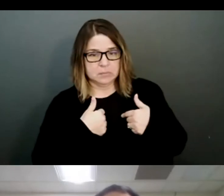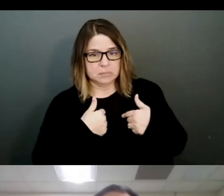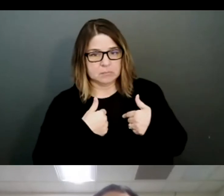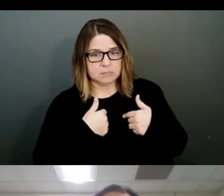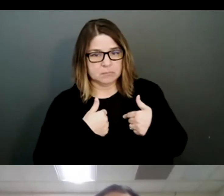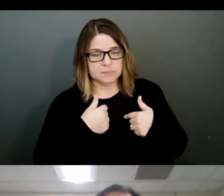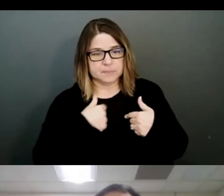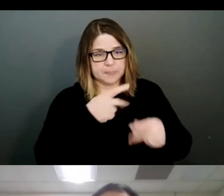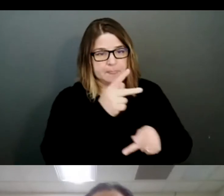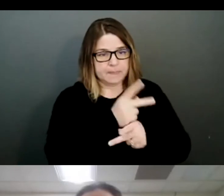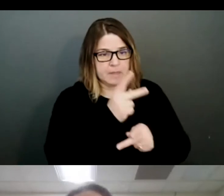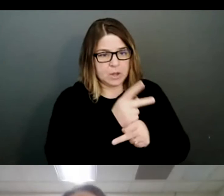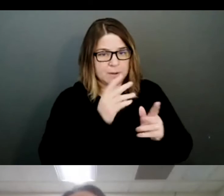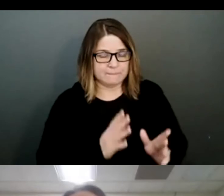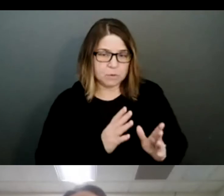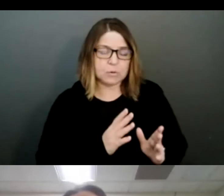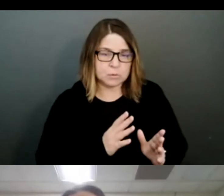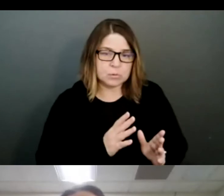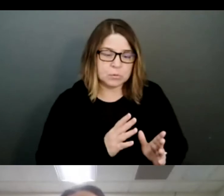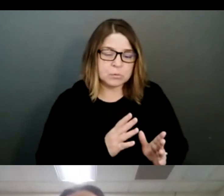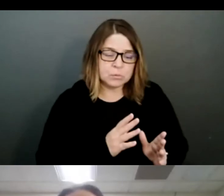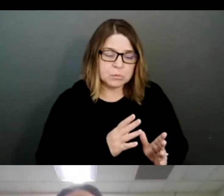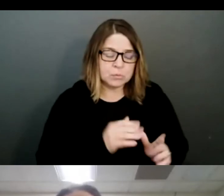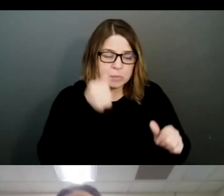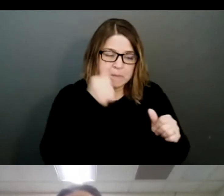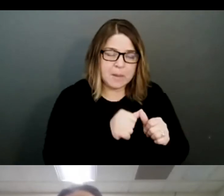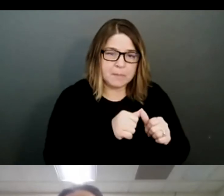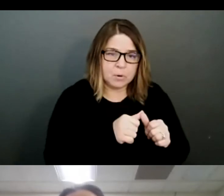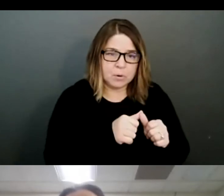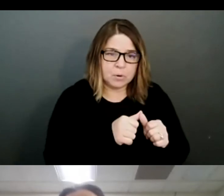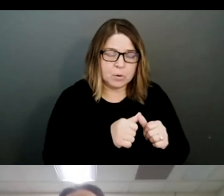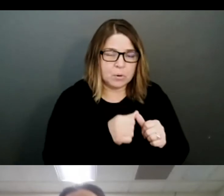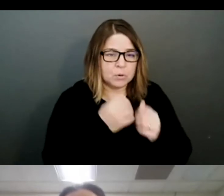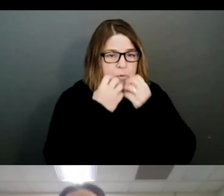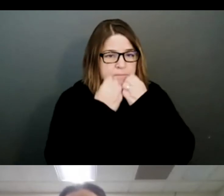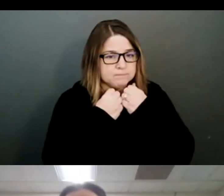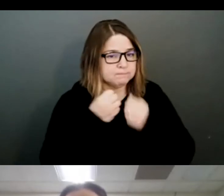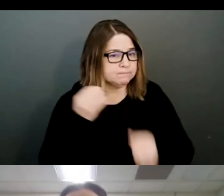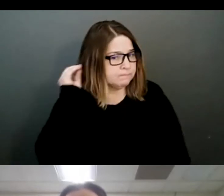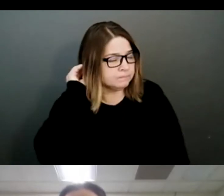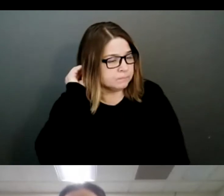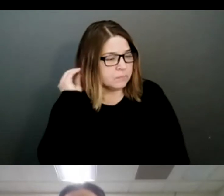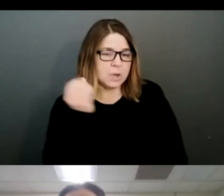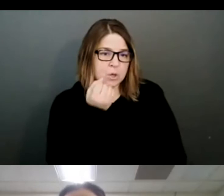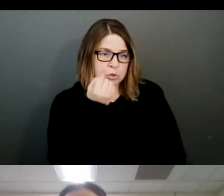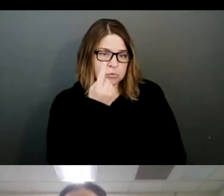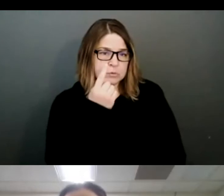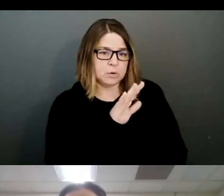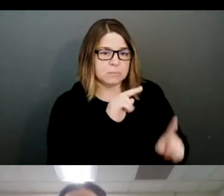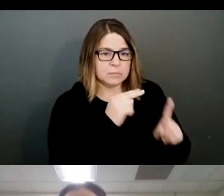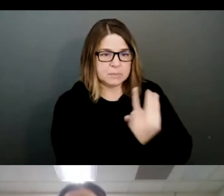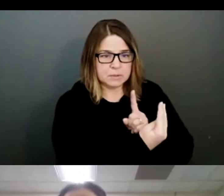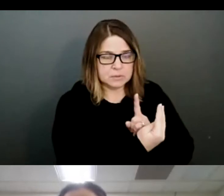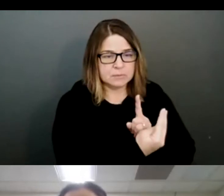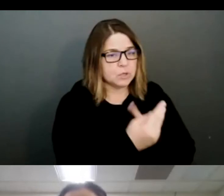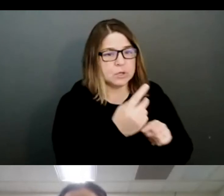a caregiver, to hold that as well. So I really have an understanding of where she's coming from, even though she's not able to